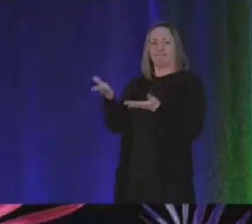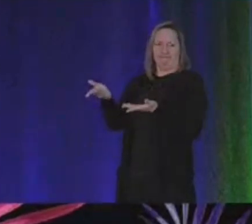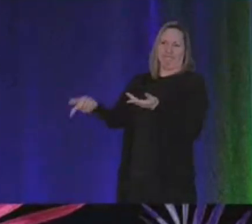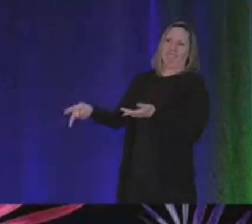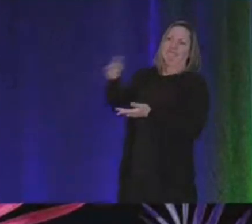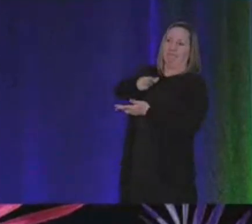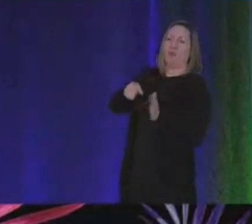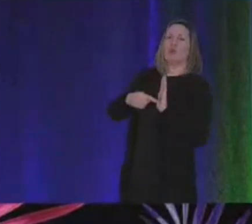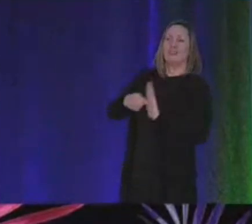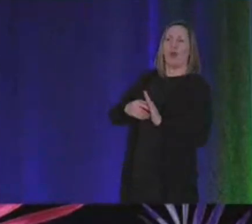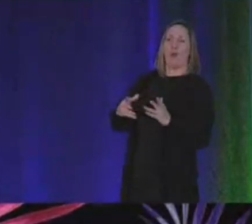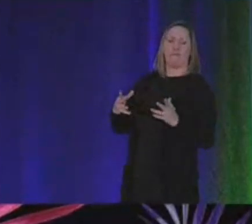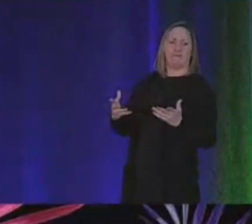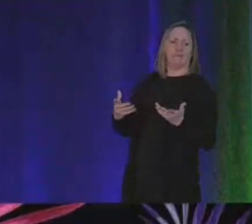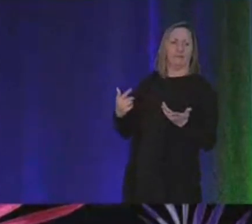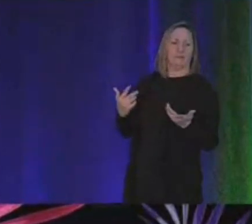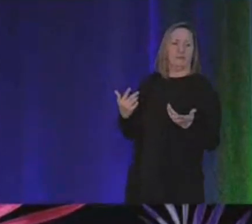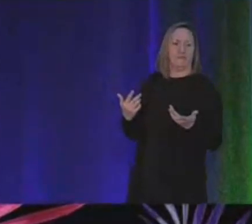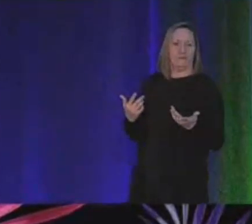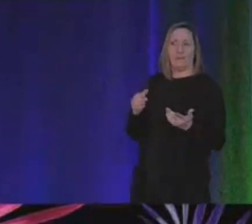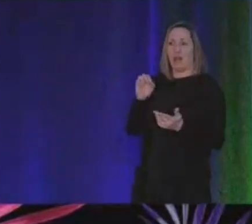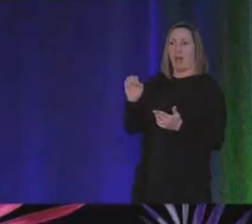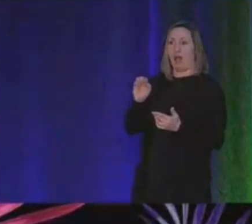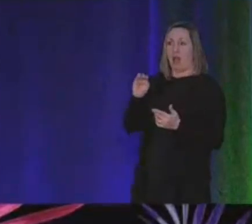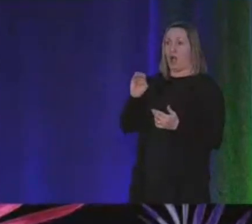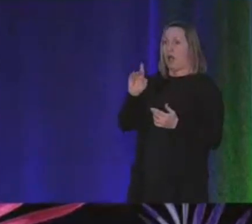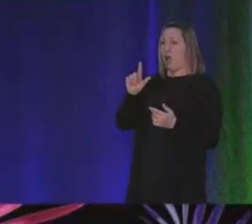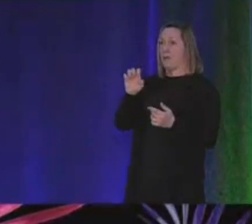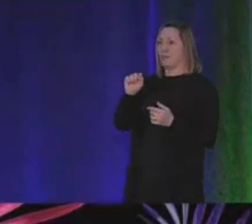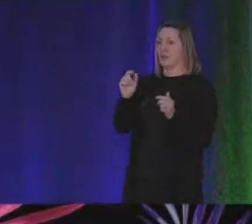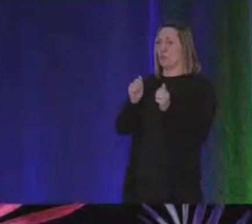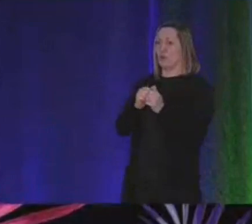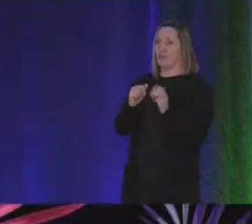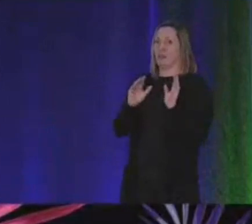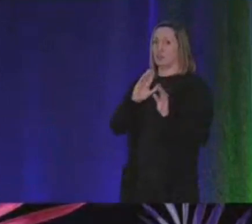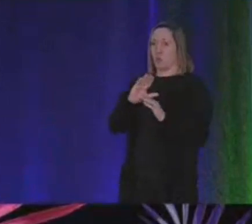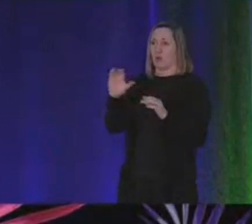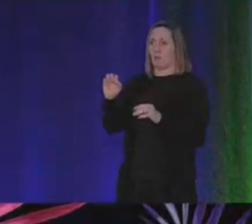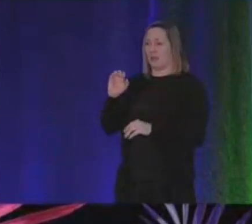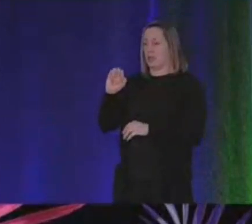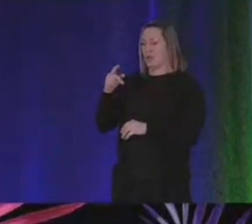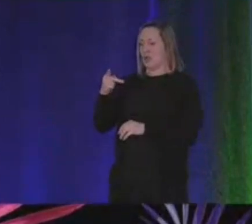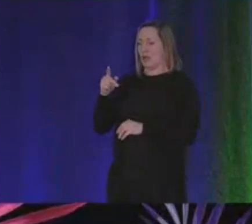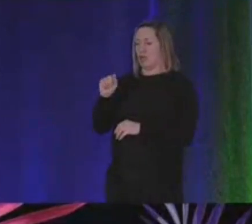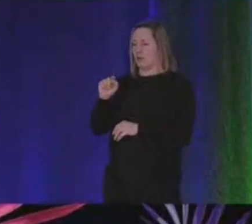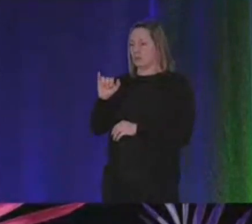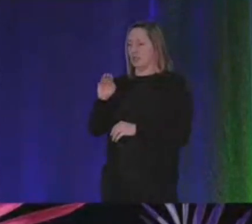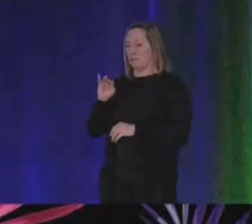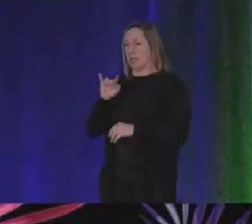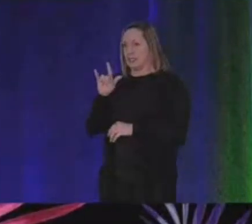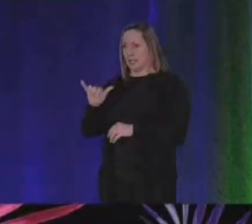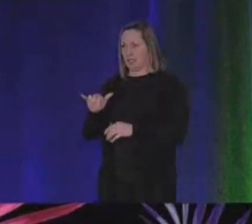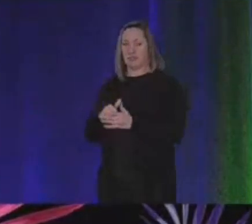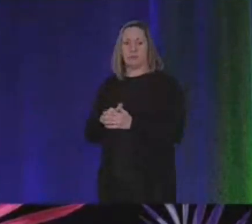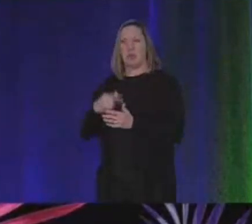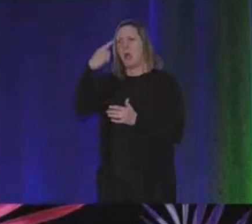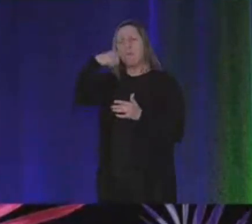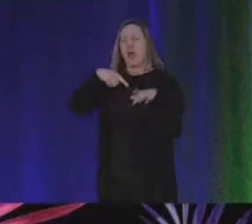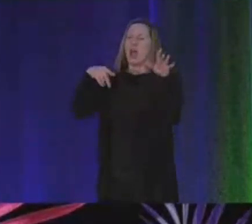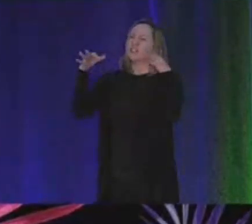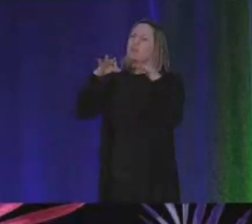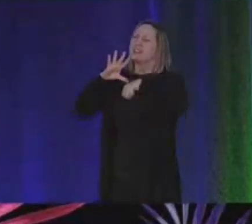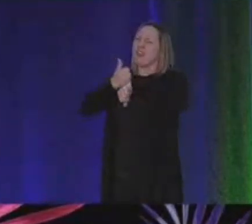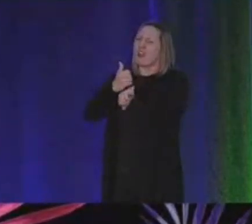we could show off Omlet with Optimizely. Yeah. So Hosh'ki, can you tell us a little bit about the setup?